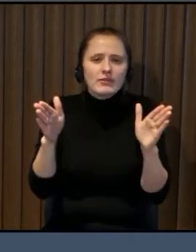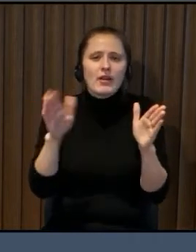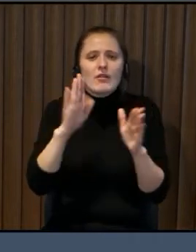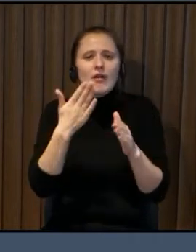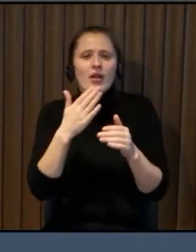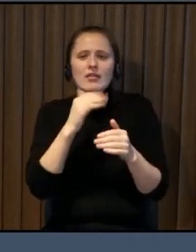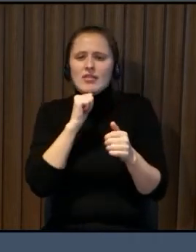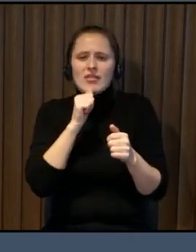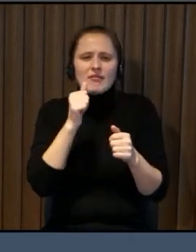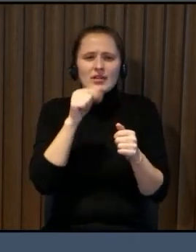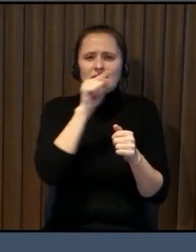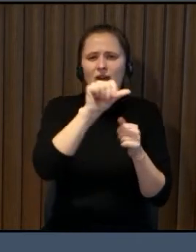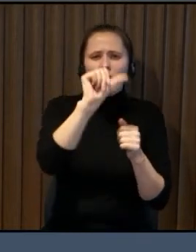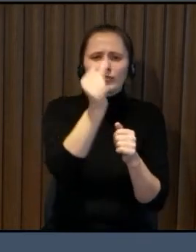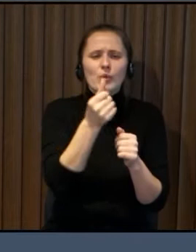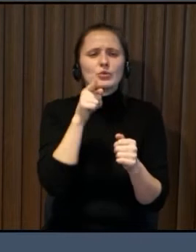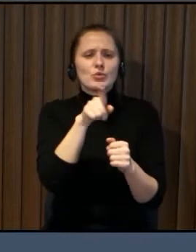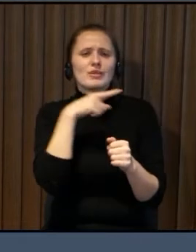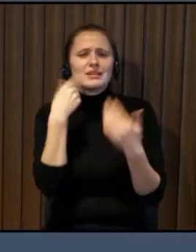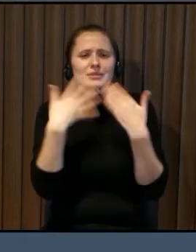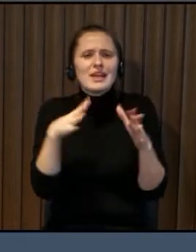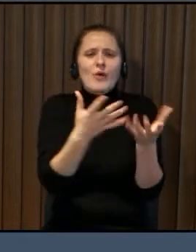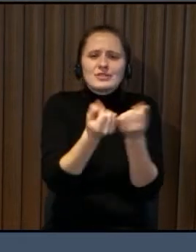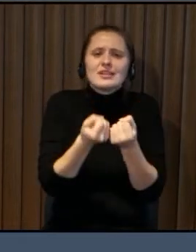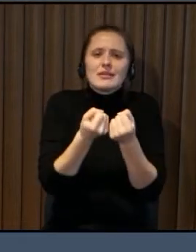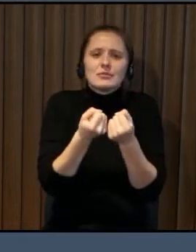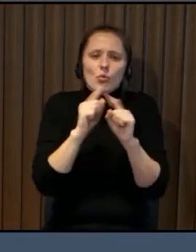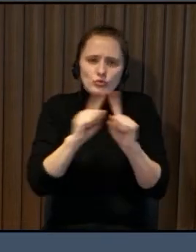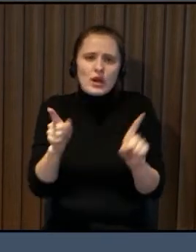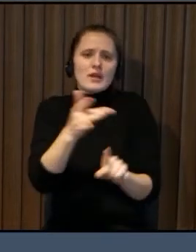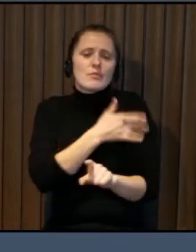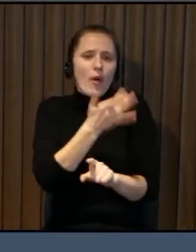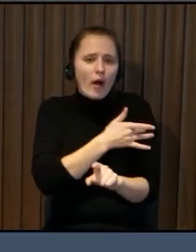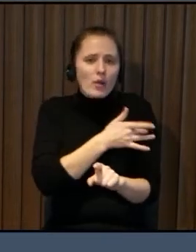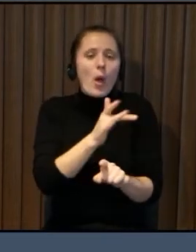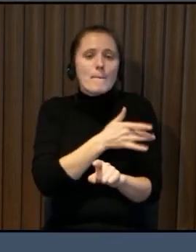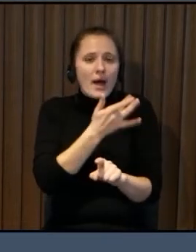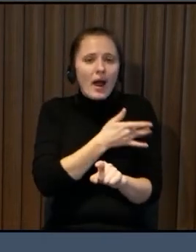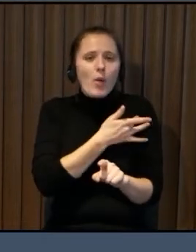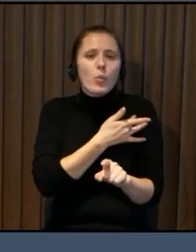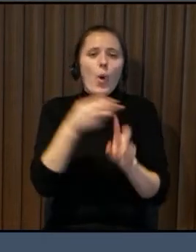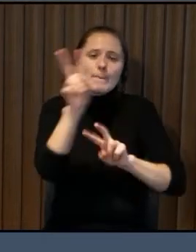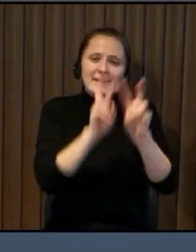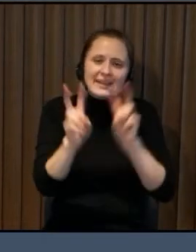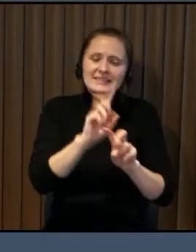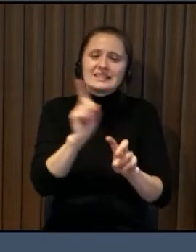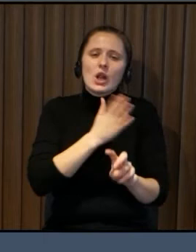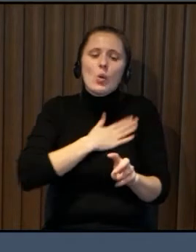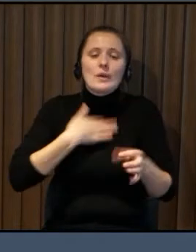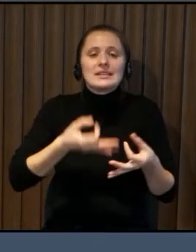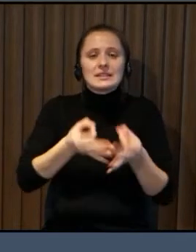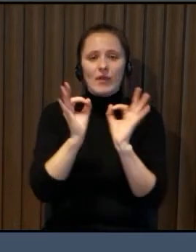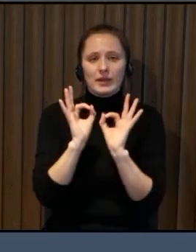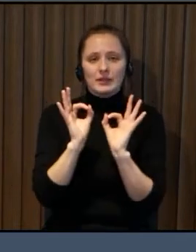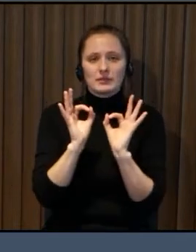for example, you cannot fill in a login form or something else and you want to receive a service, and this